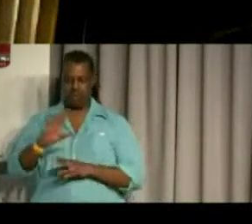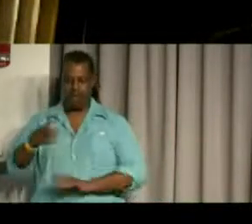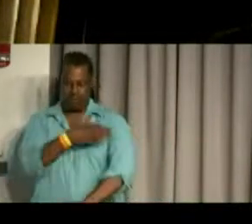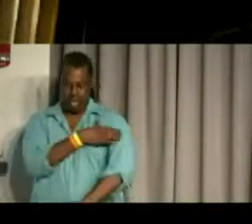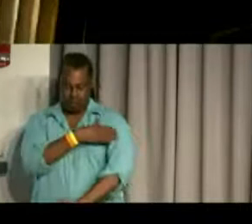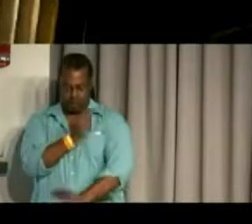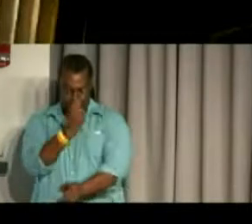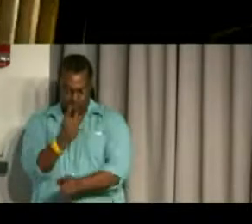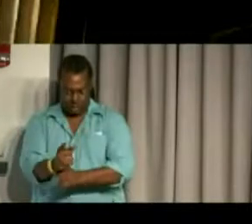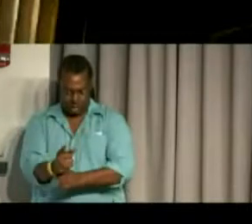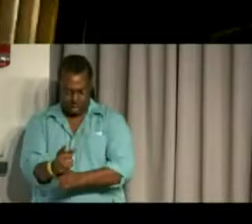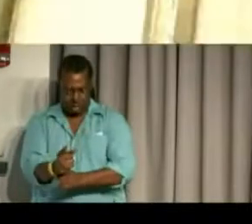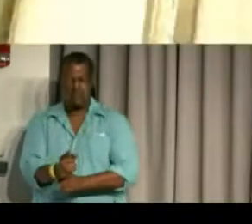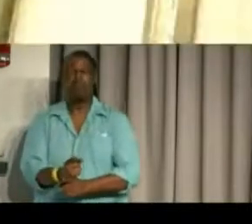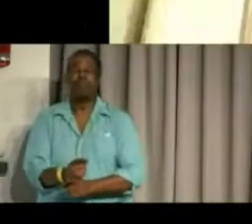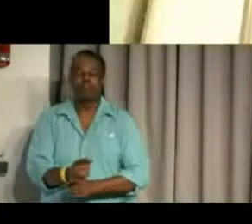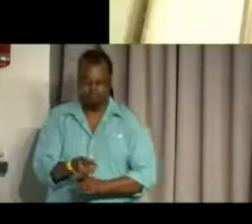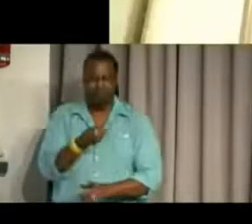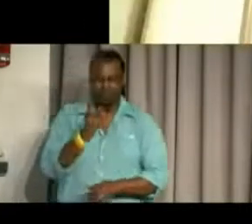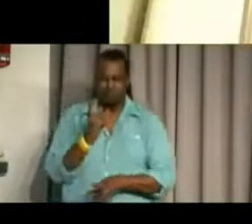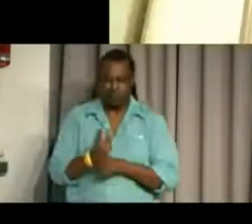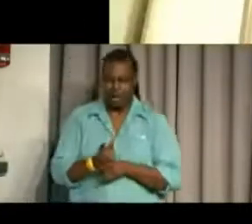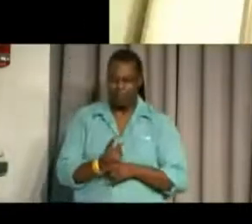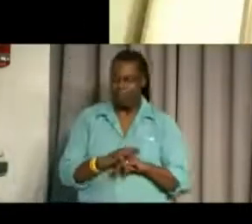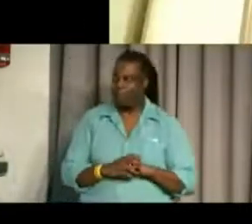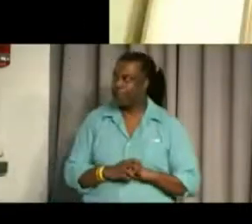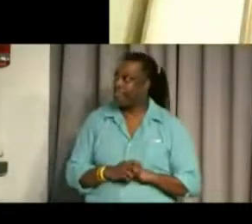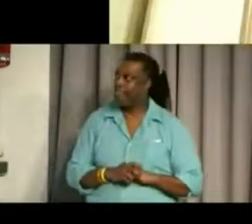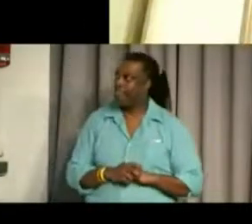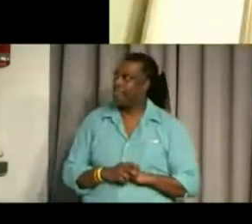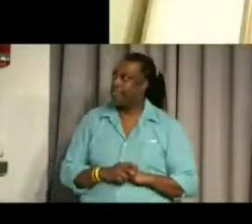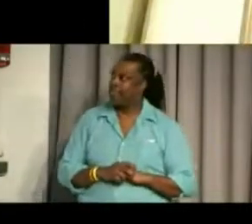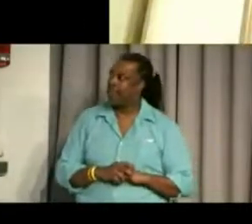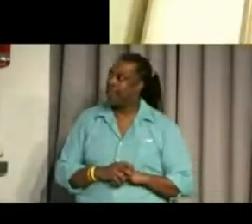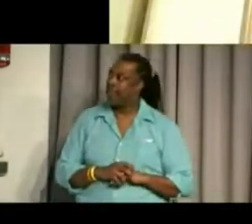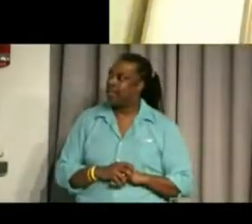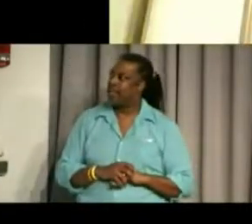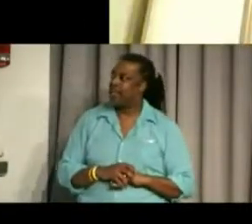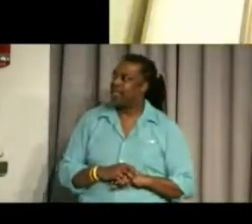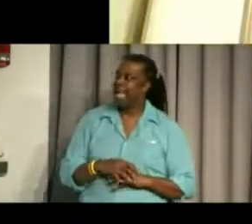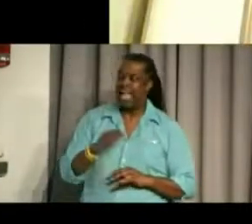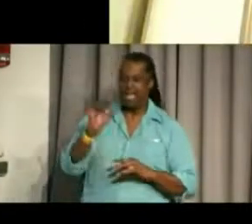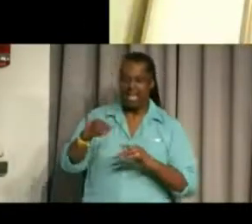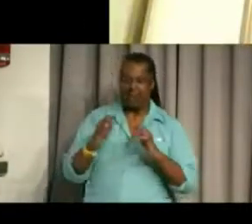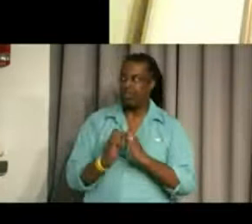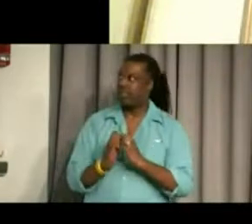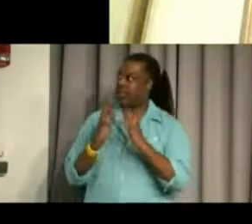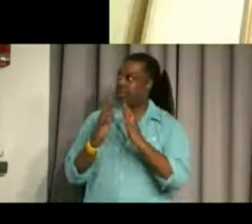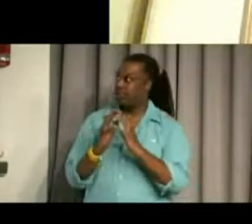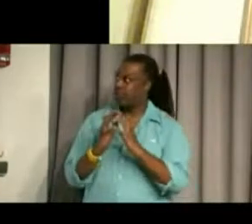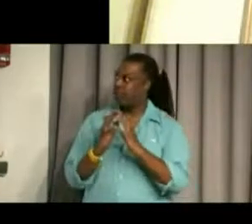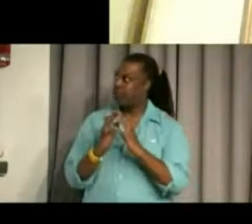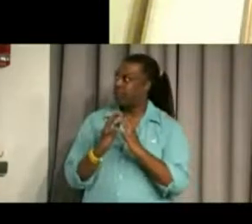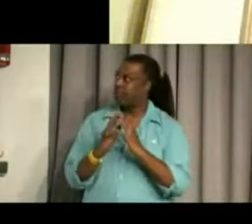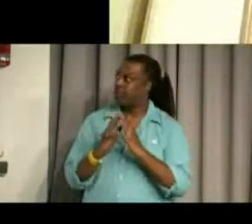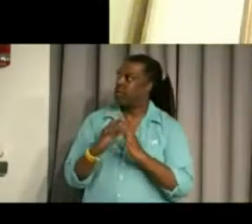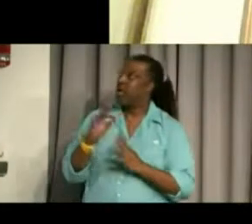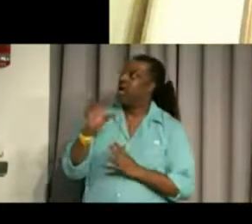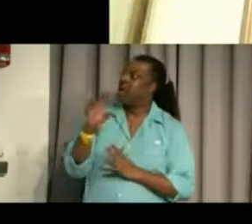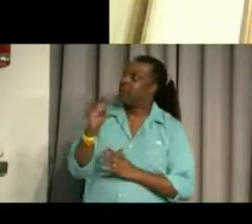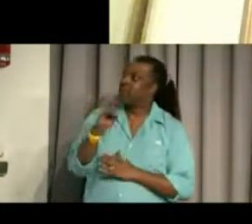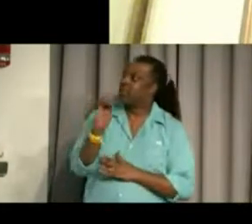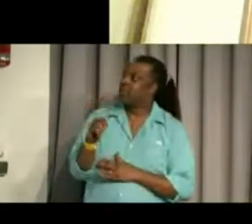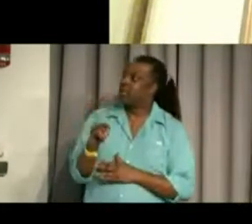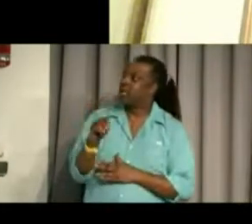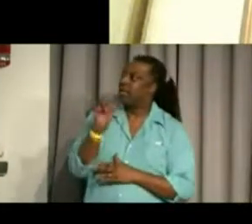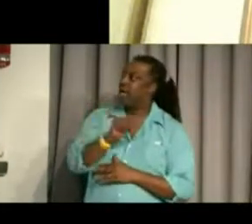correct? That is correct. And it was implemented, 50% of the African-American